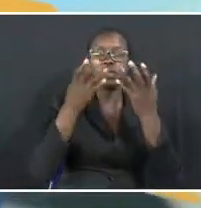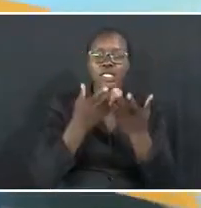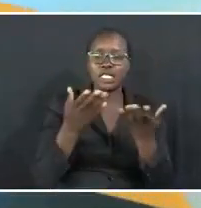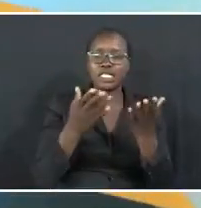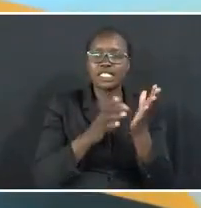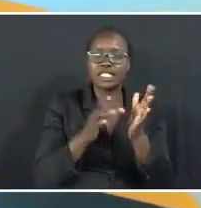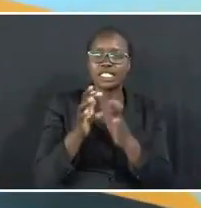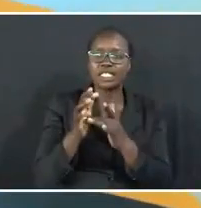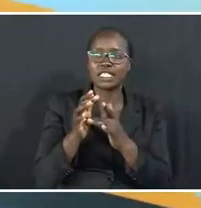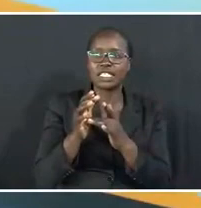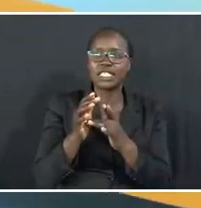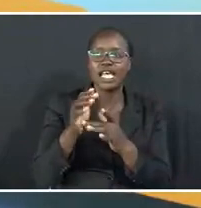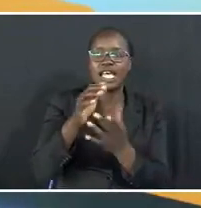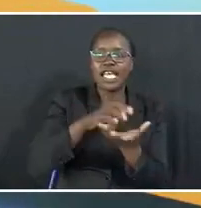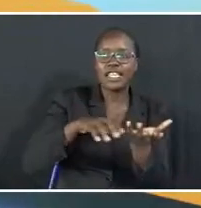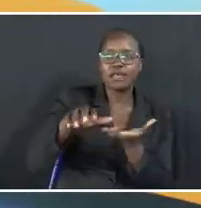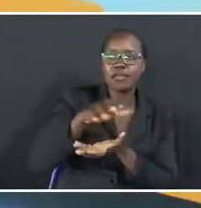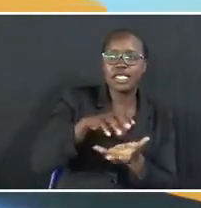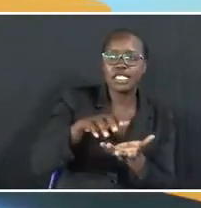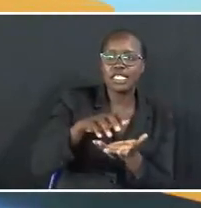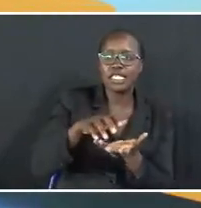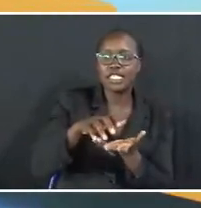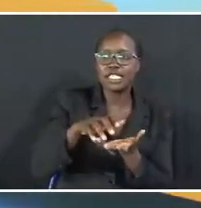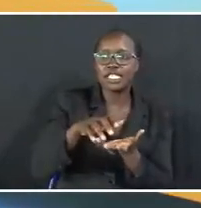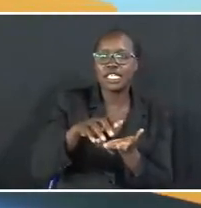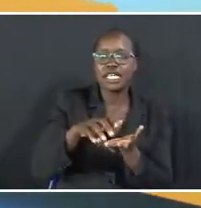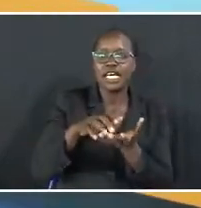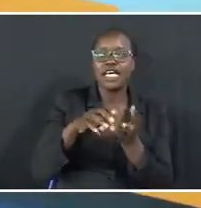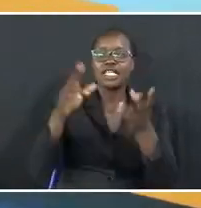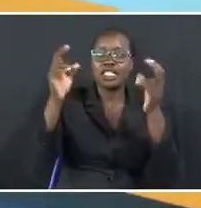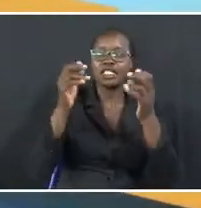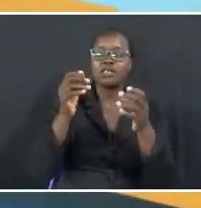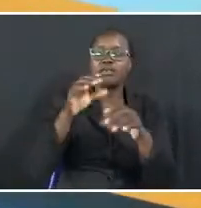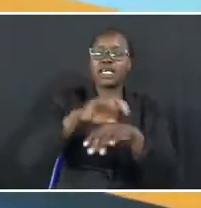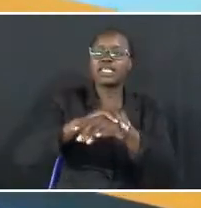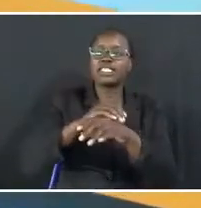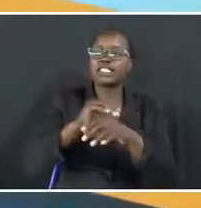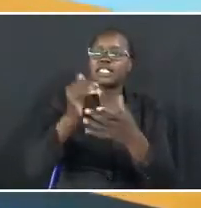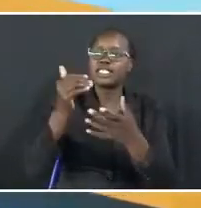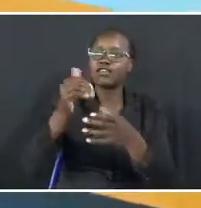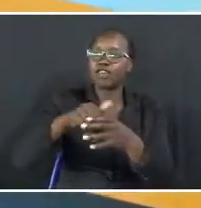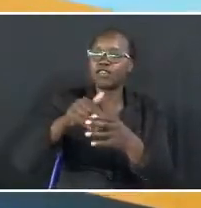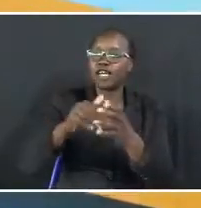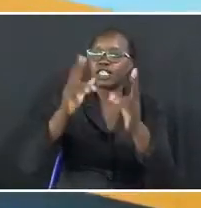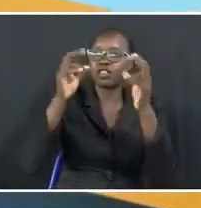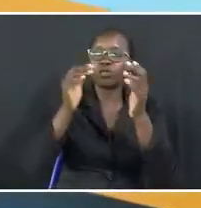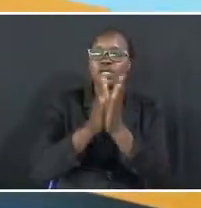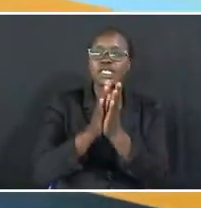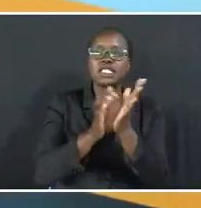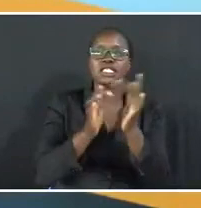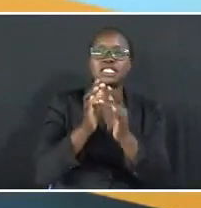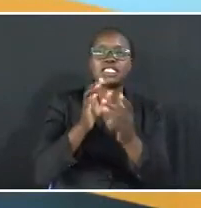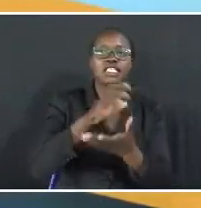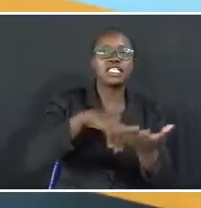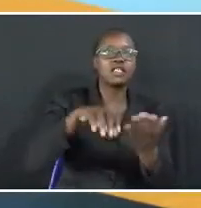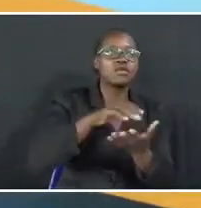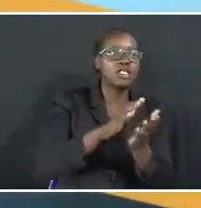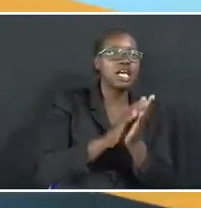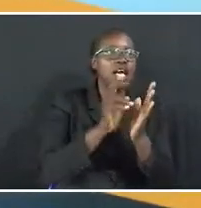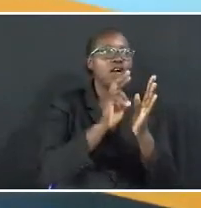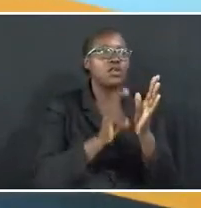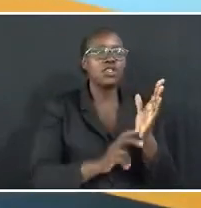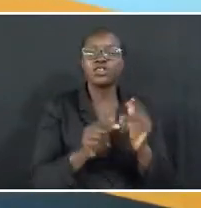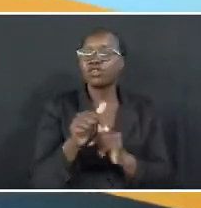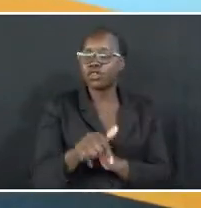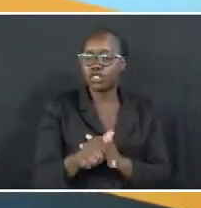is Jesus in the mix. The theme is get involved and my topic is Jesus in the mix. Our reading